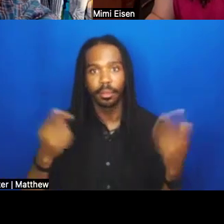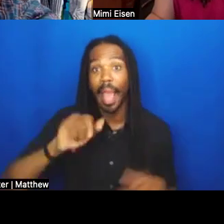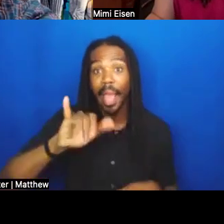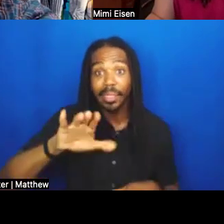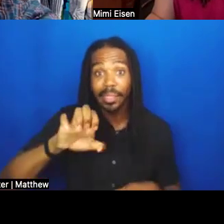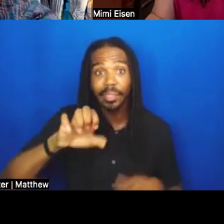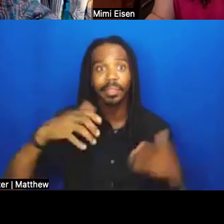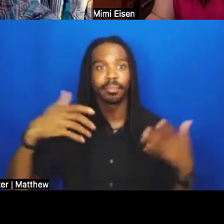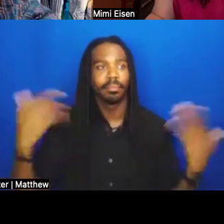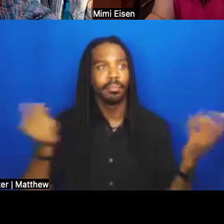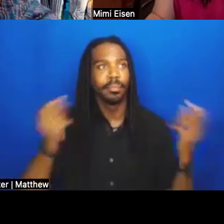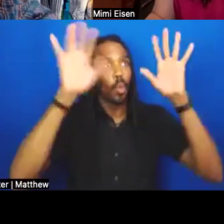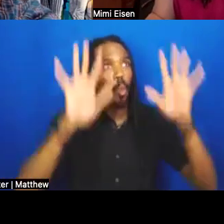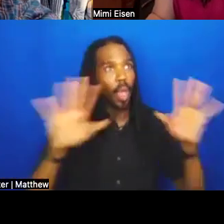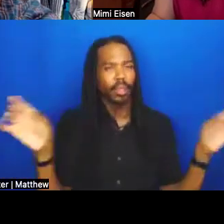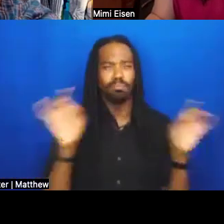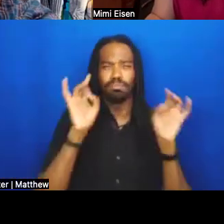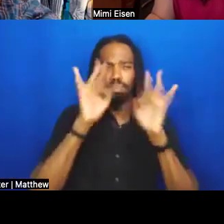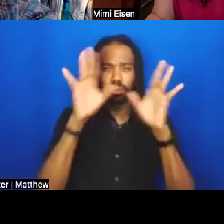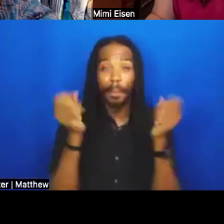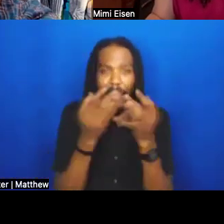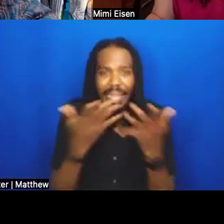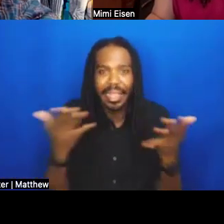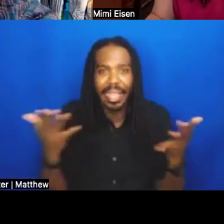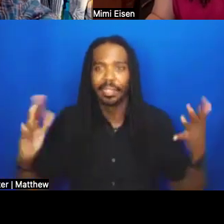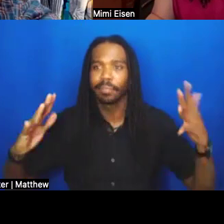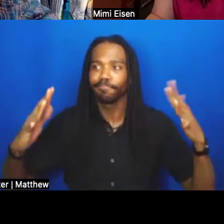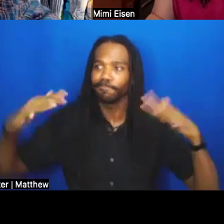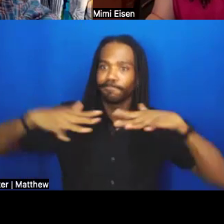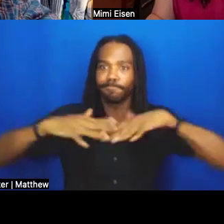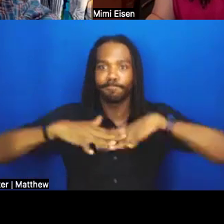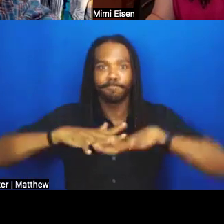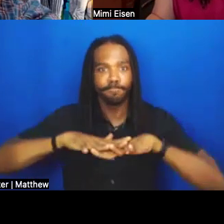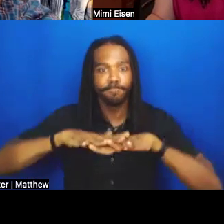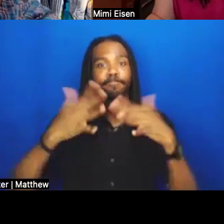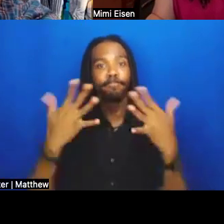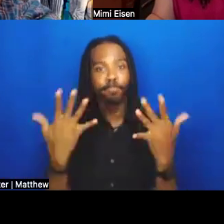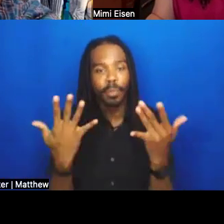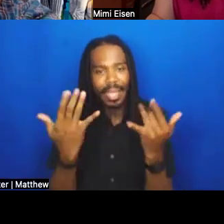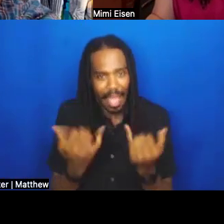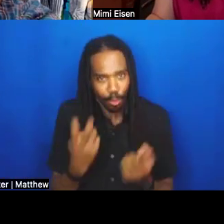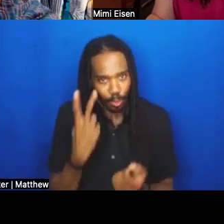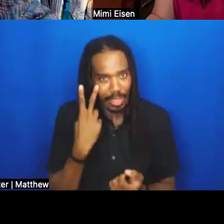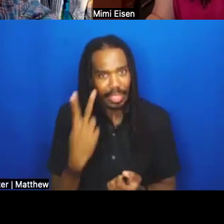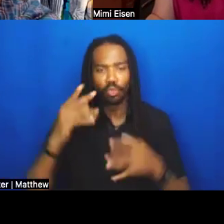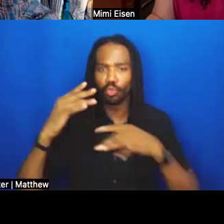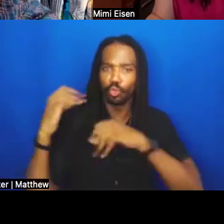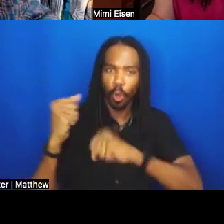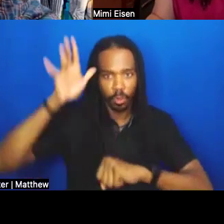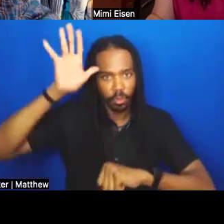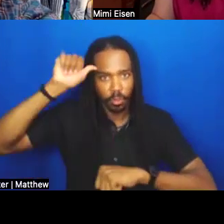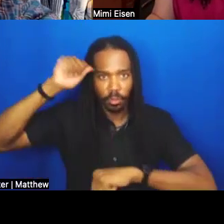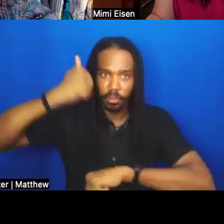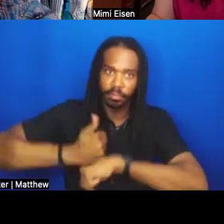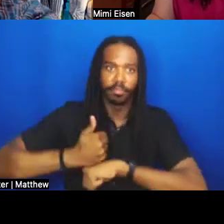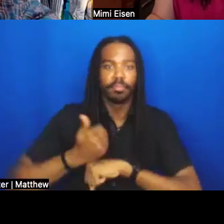climate crisis, like all of which are intertwined, that these countries are doubling down on their founding myths and these